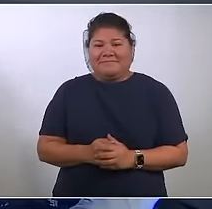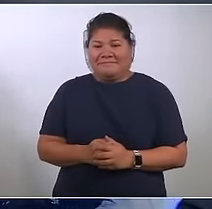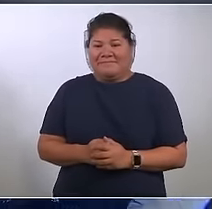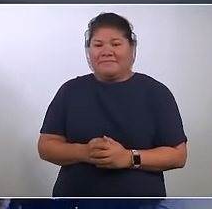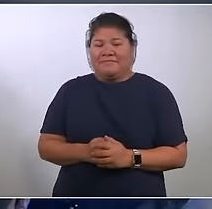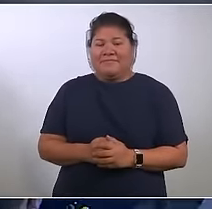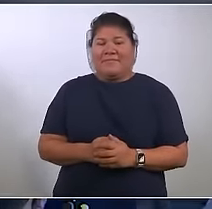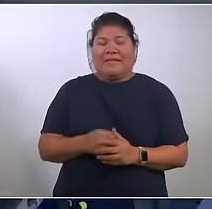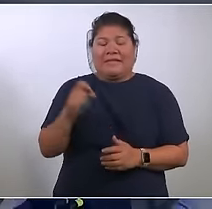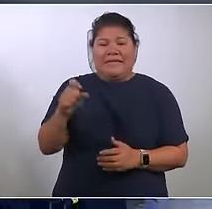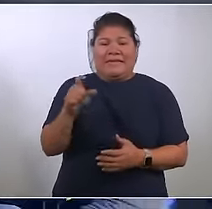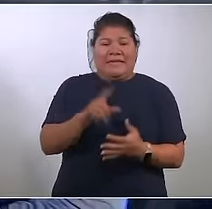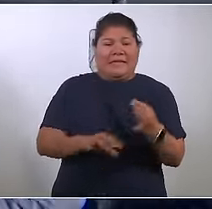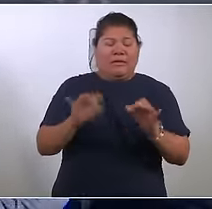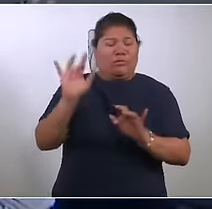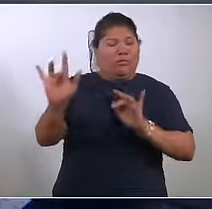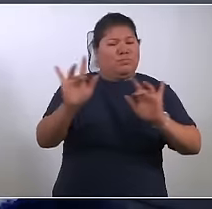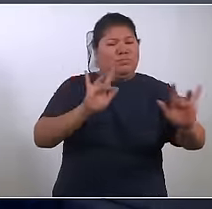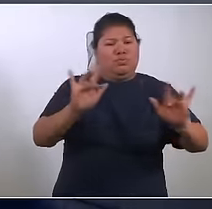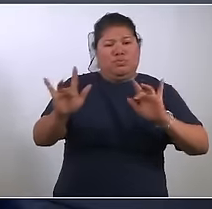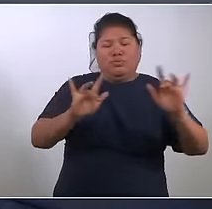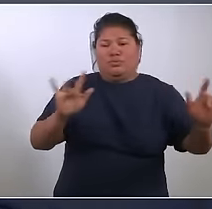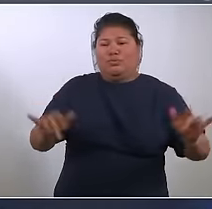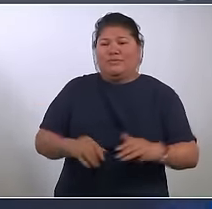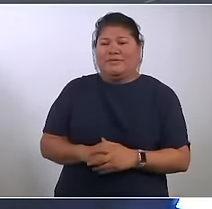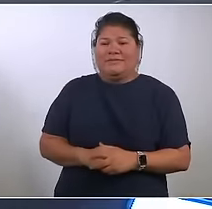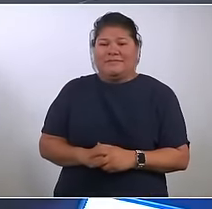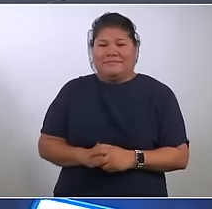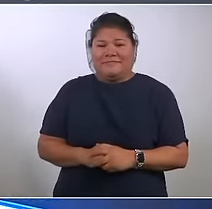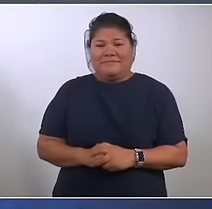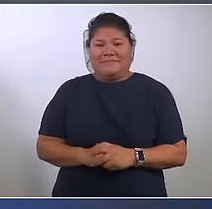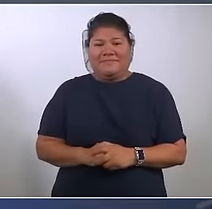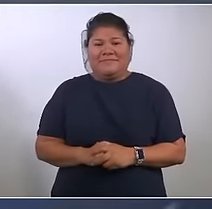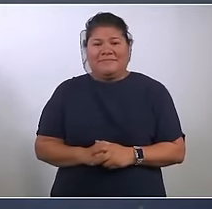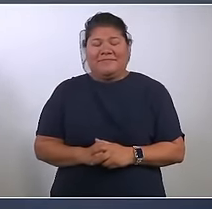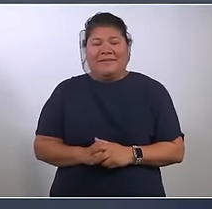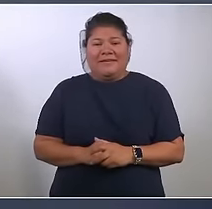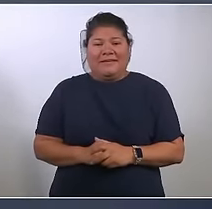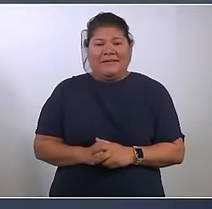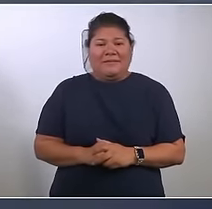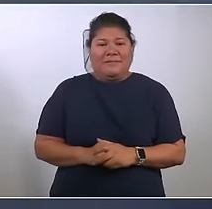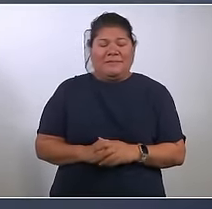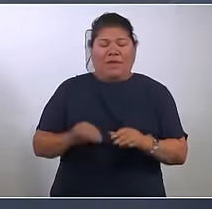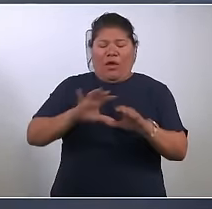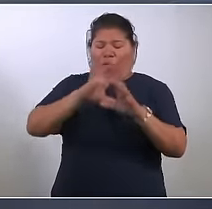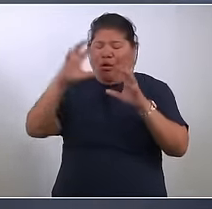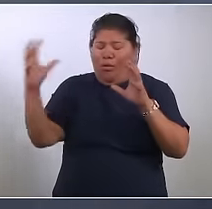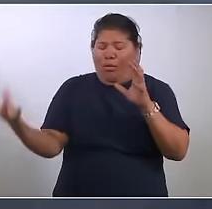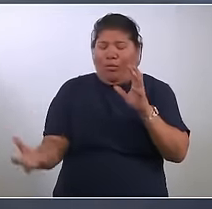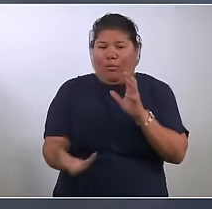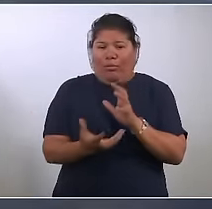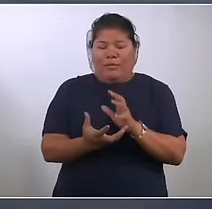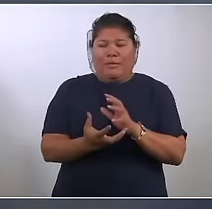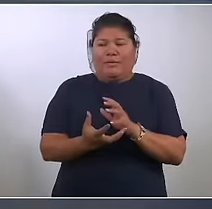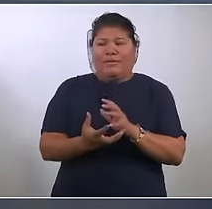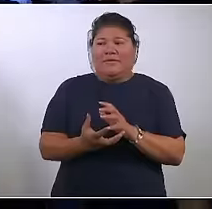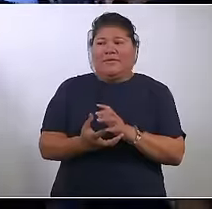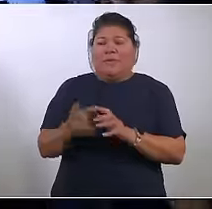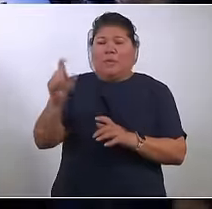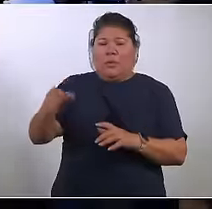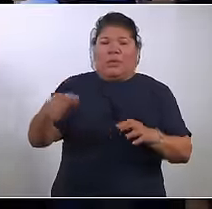We need a movement of the Holy Ghost. Necesitamos un mover del that Espíritu is Santo que cubre todo el mundo. Necesitamos